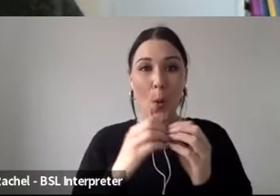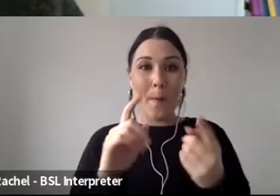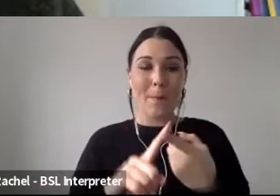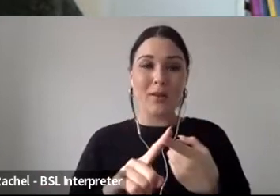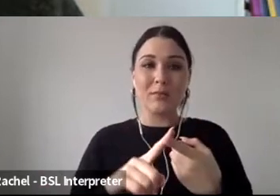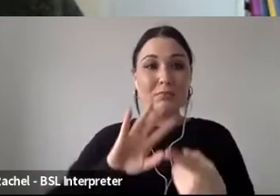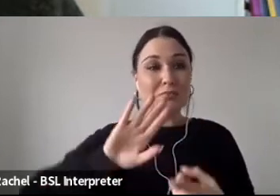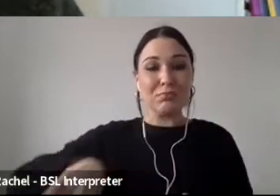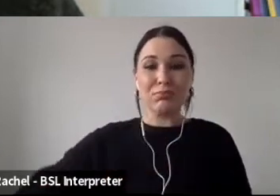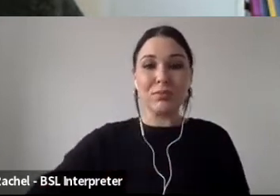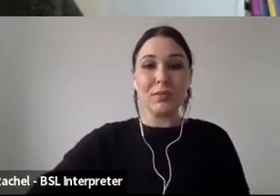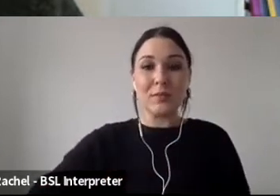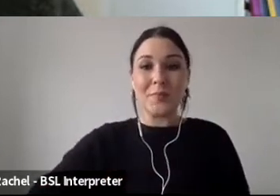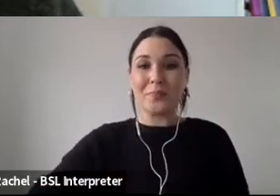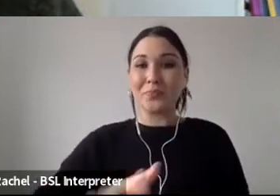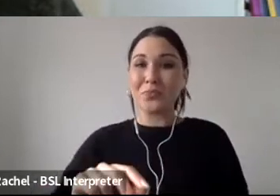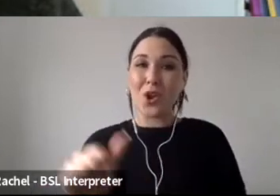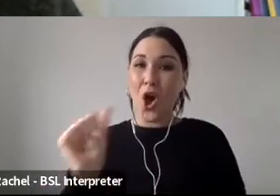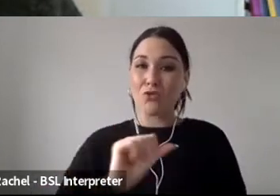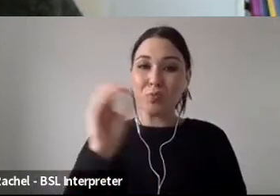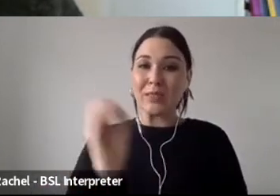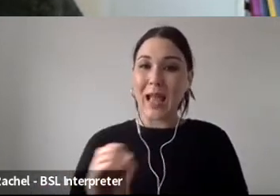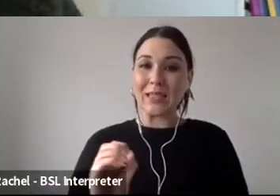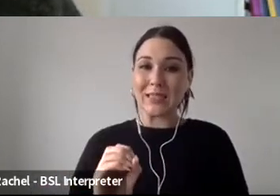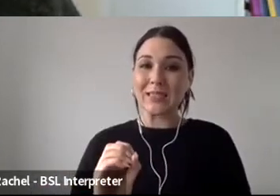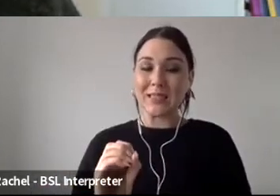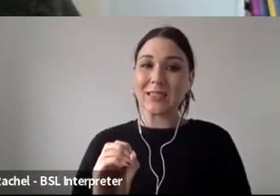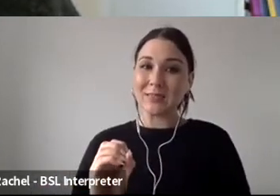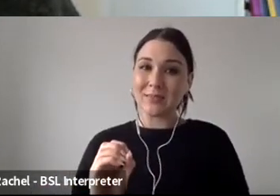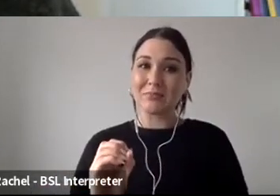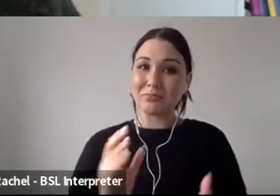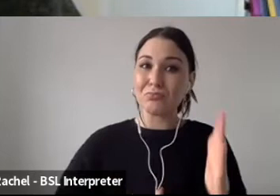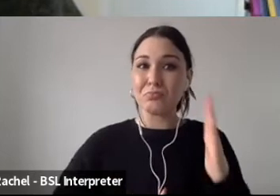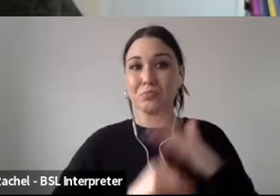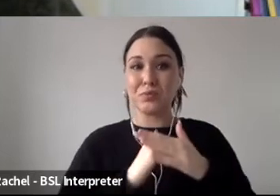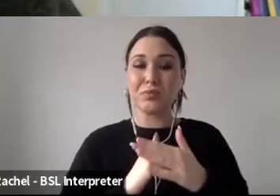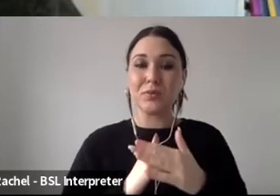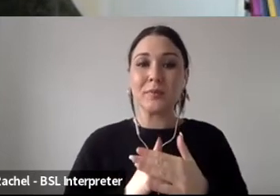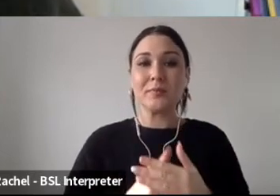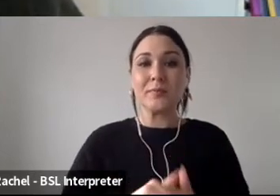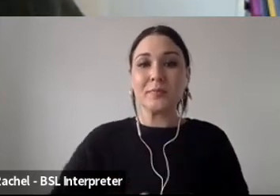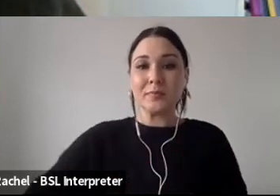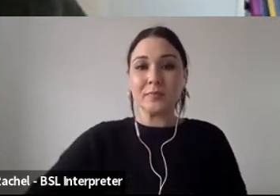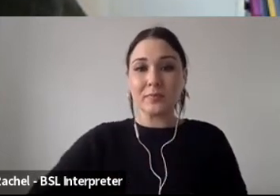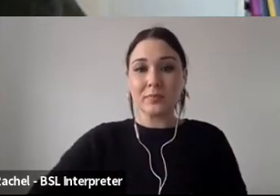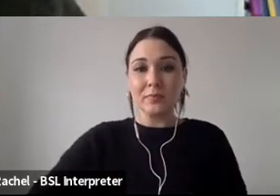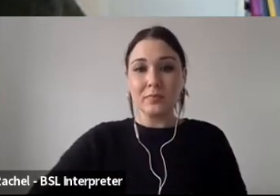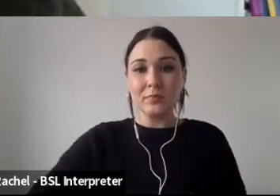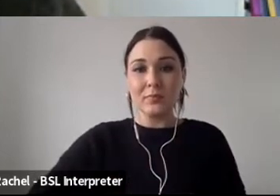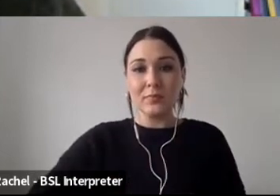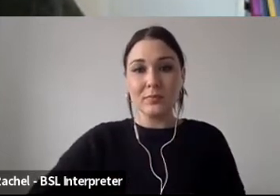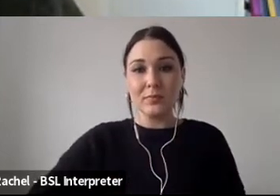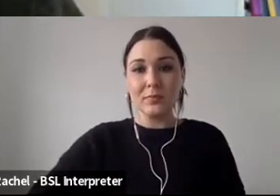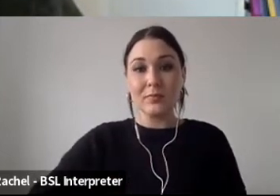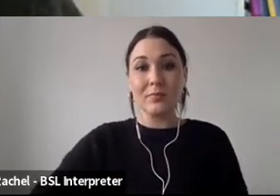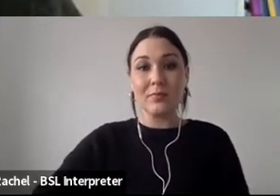and they're not necessarily 100% accurate. So you need to, if you haven't got